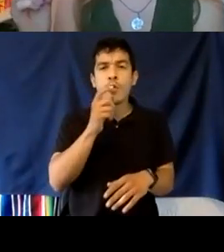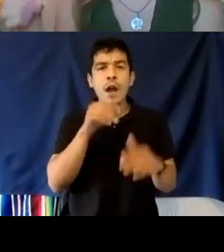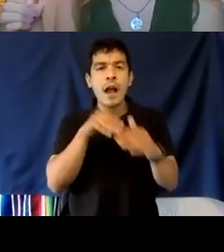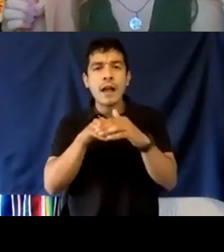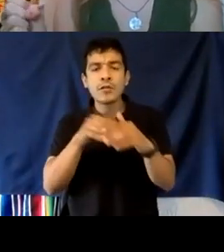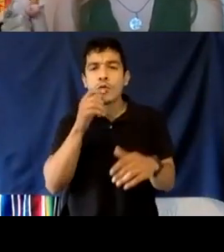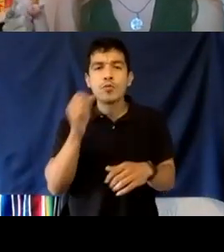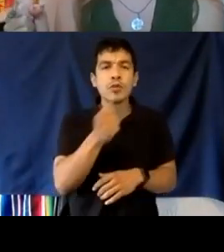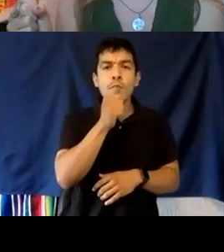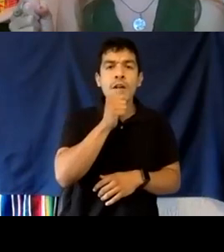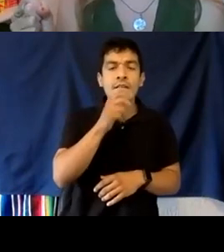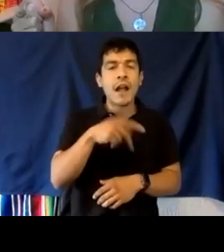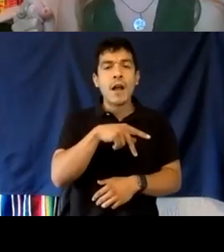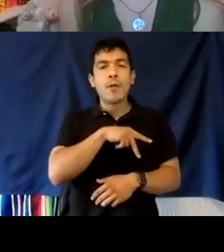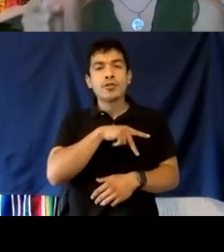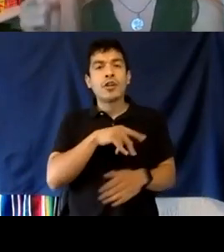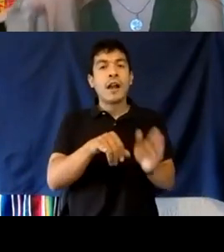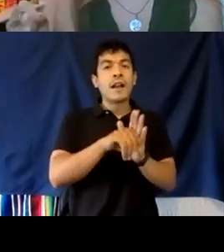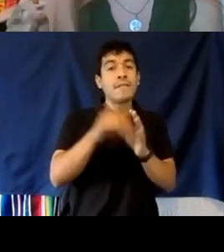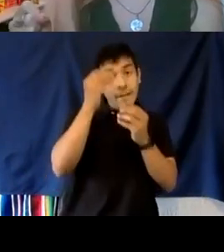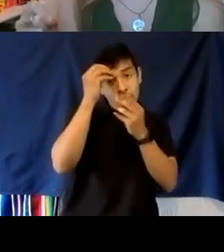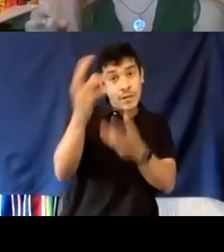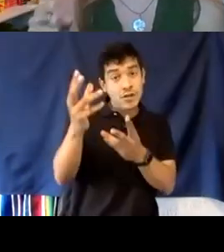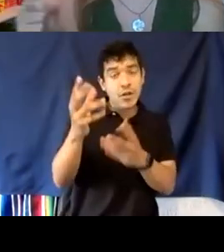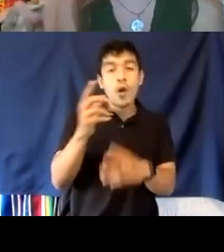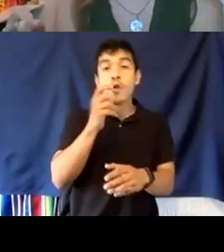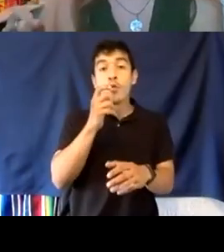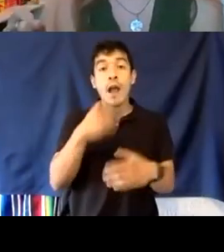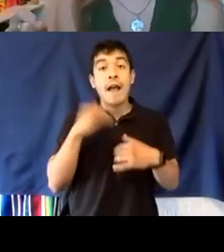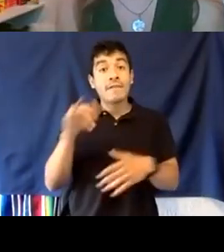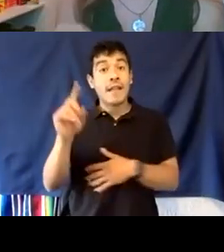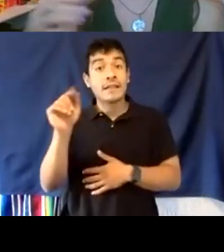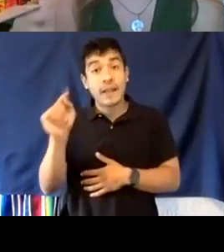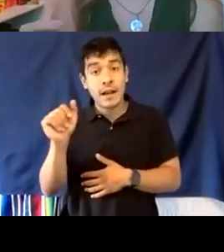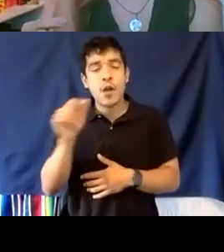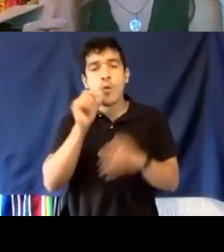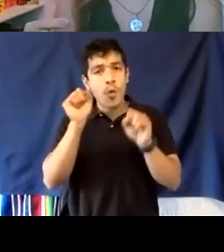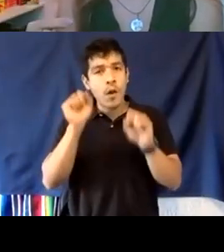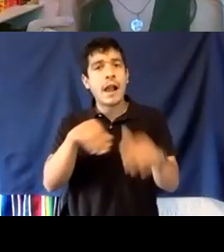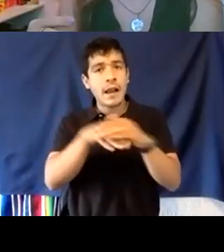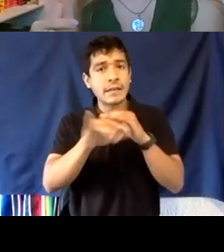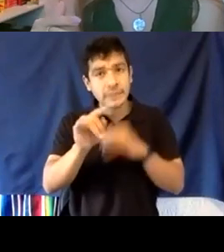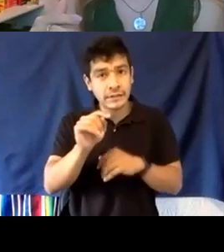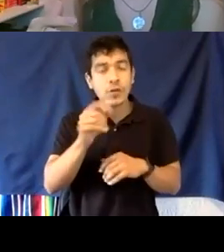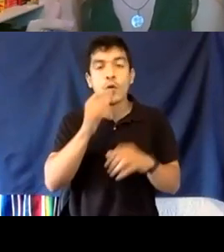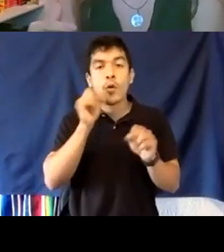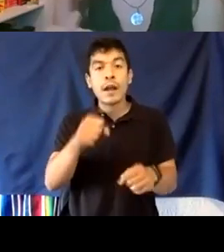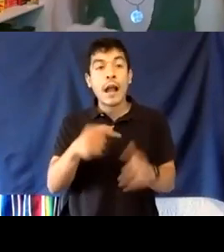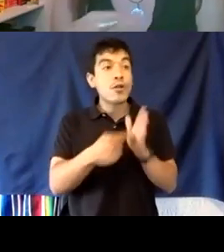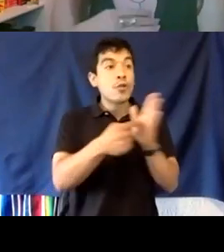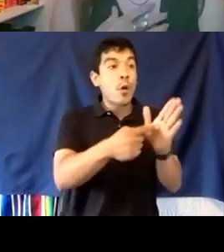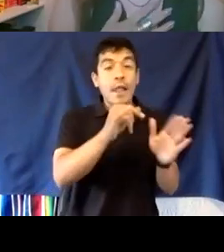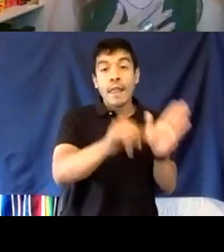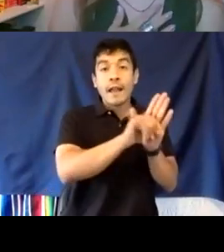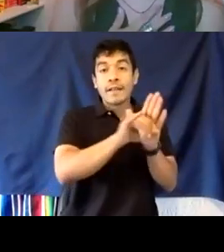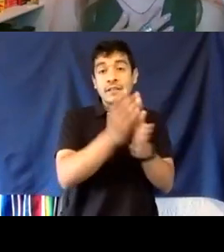whose private and personally identifiable information, who captures that data, who's able to access it, who's able to reveal the identity of those people.